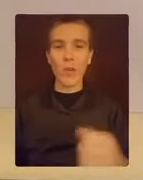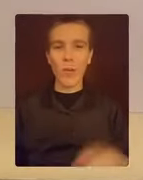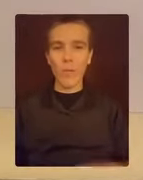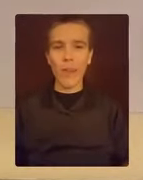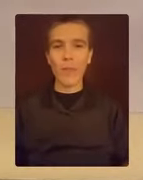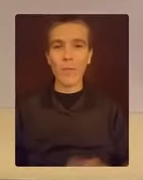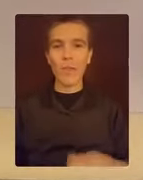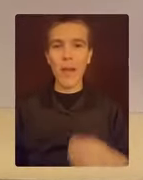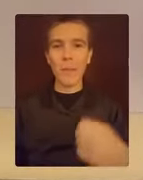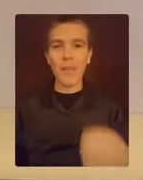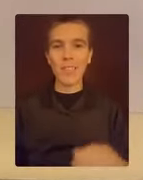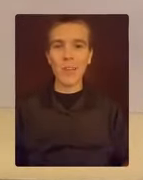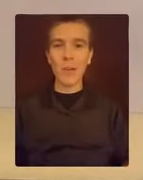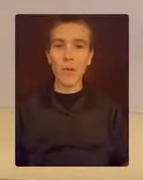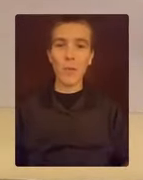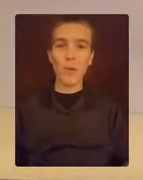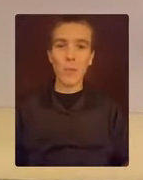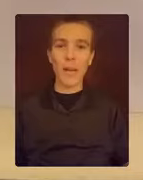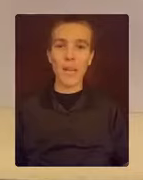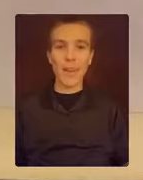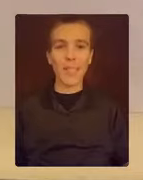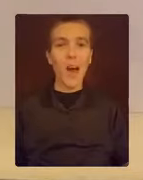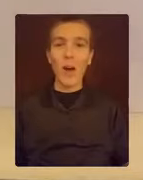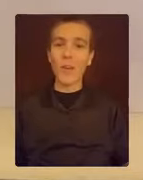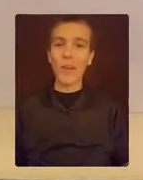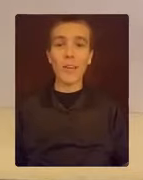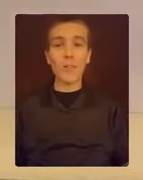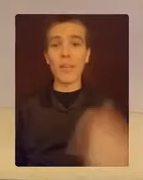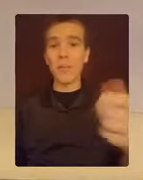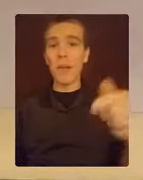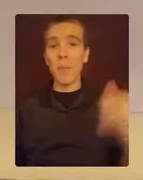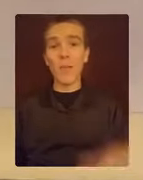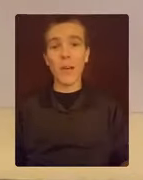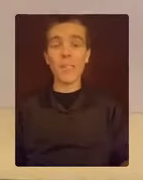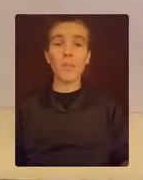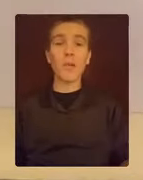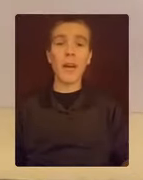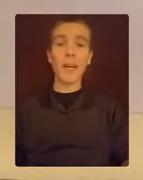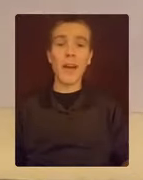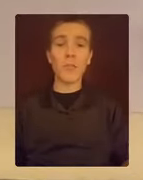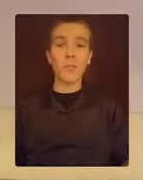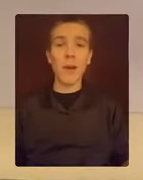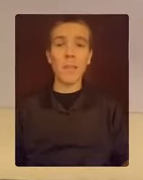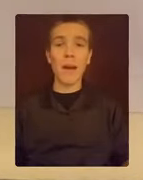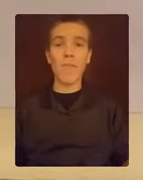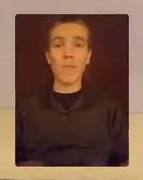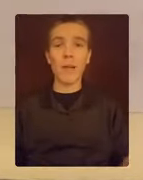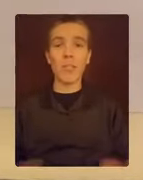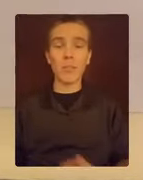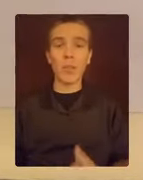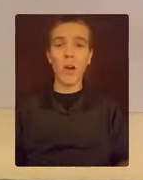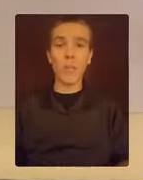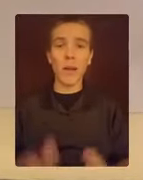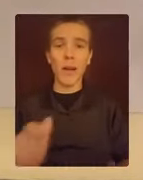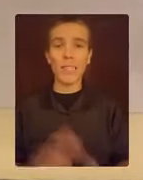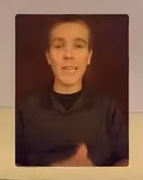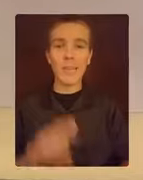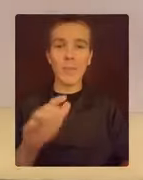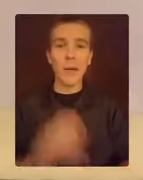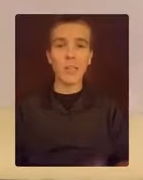at your event, if you would like me to come on to your podcast, all you got to do is hit me up on Facebook. I'll drop my information below,